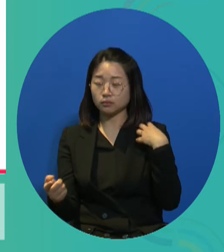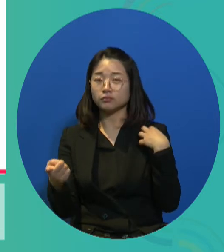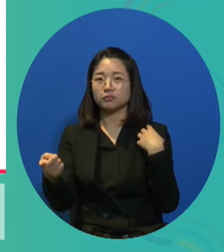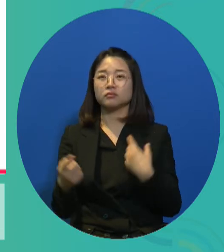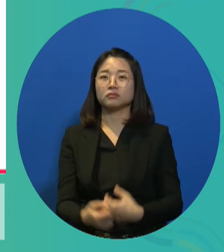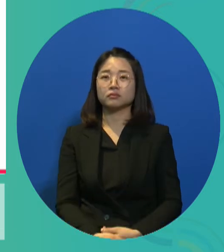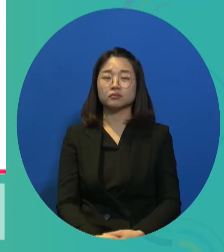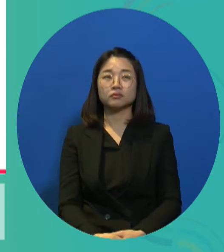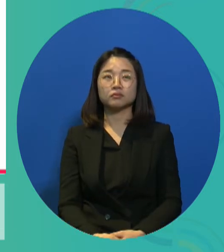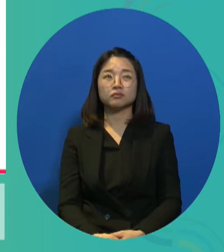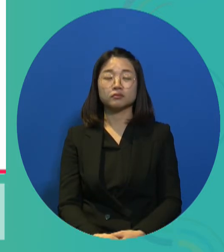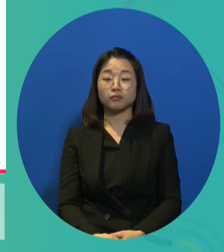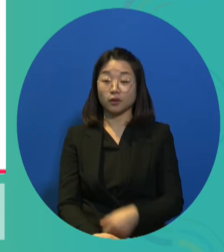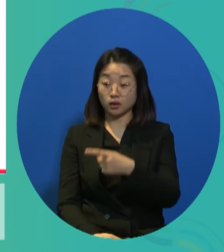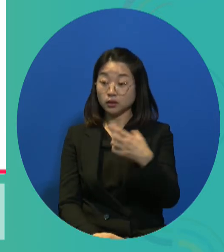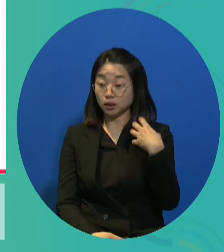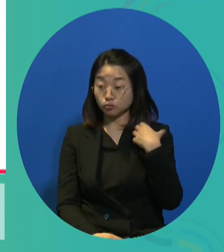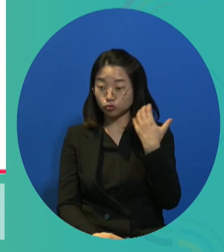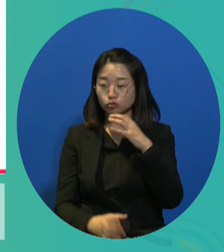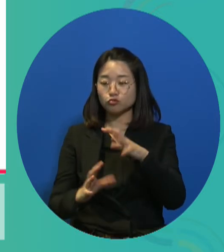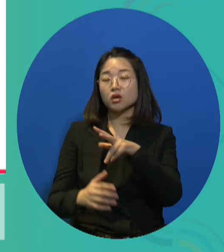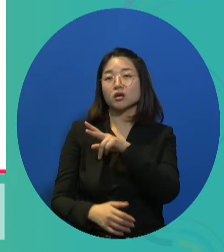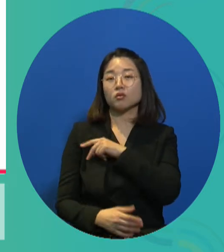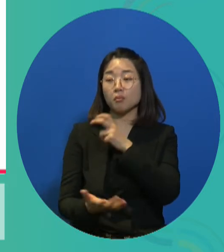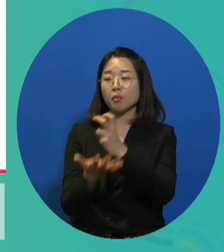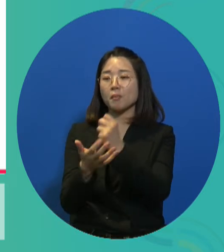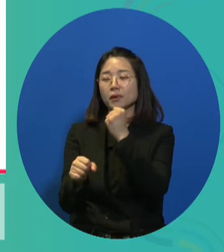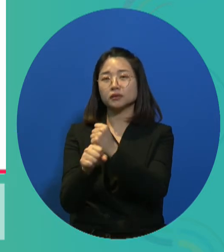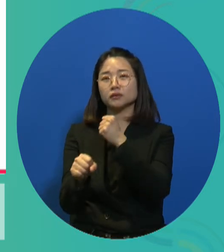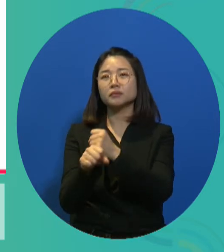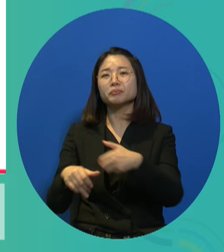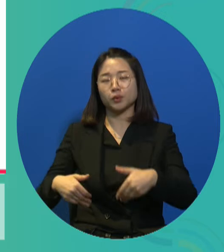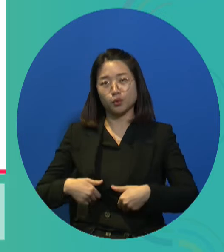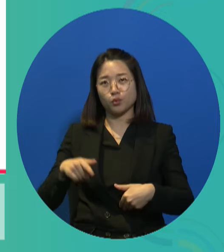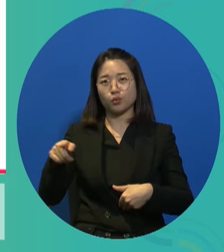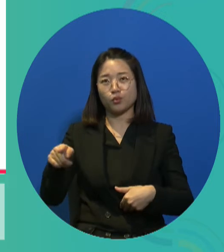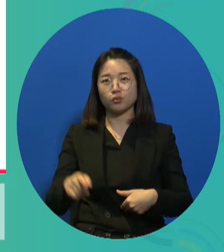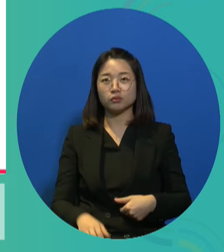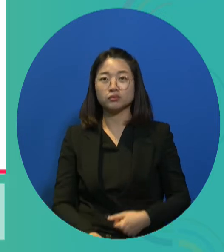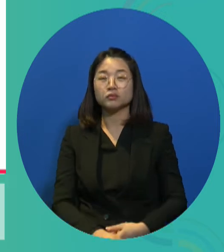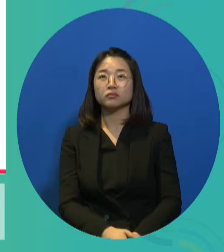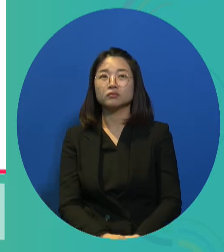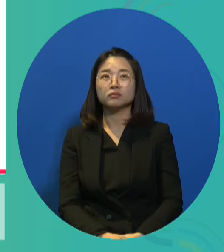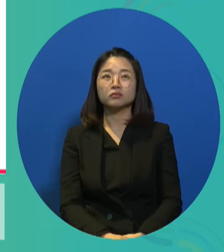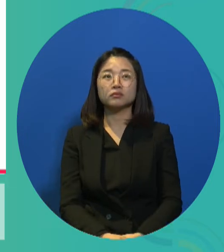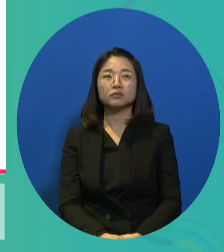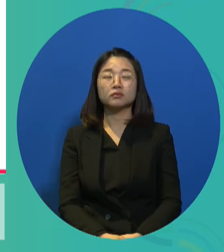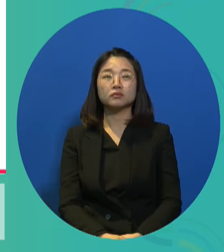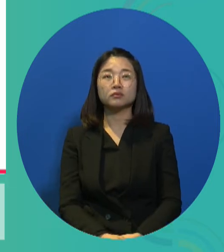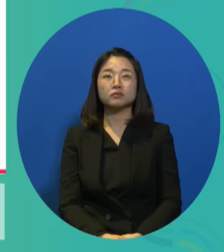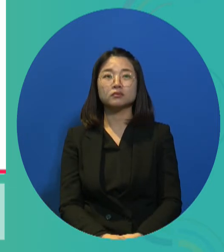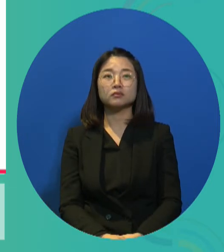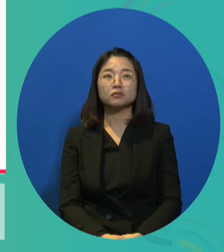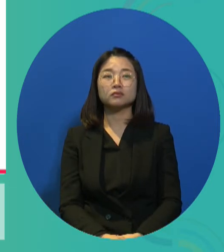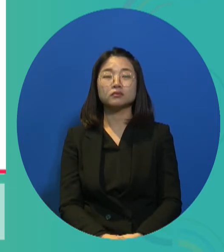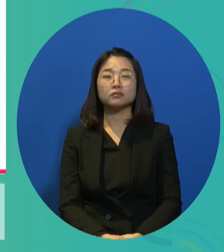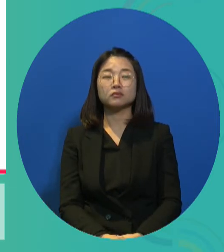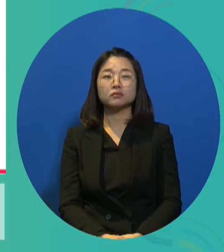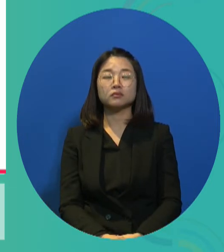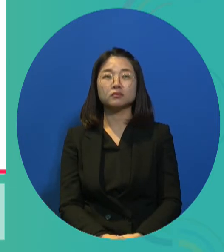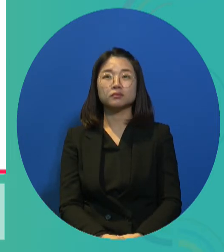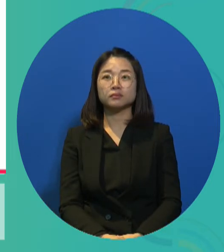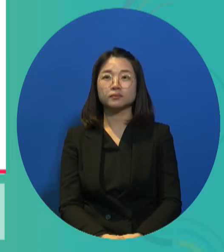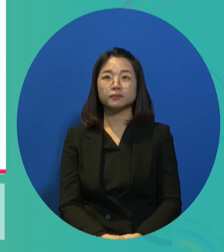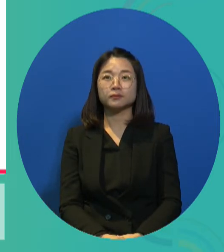should be carried out by the government, and it is the legislature's responsibility to ensure such implementation.